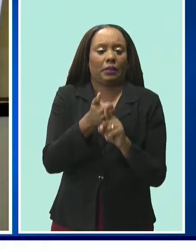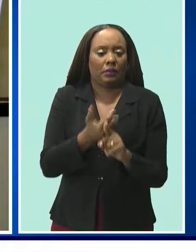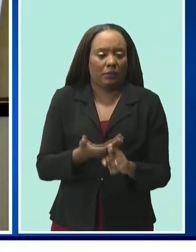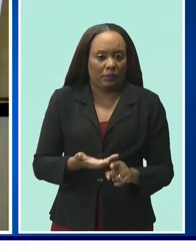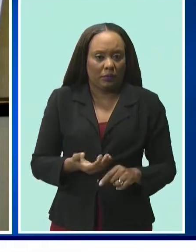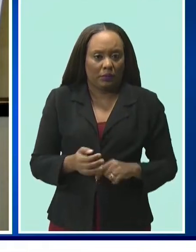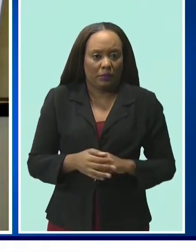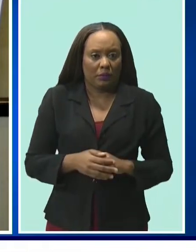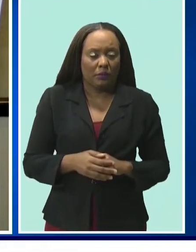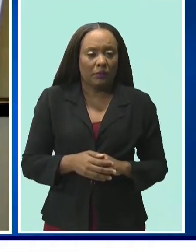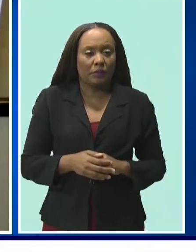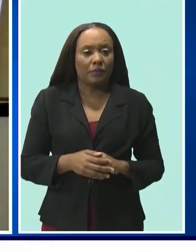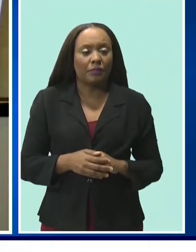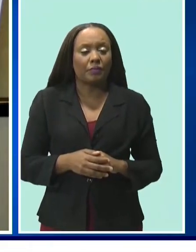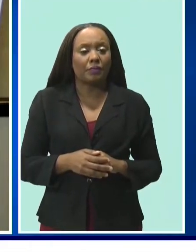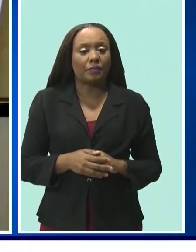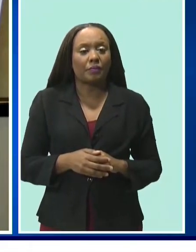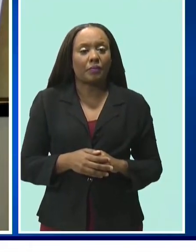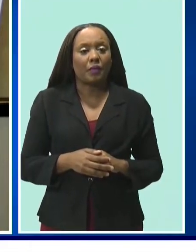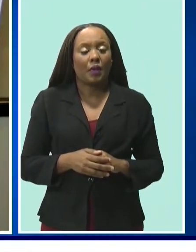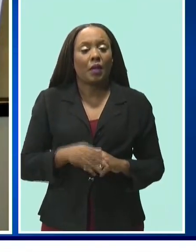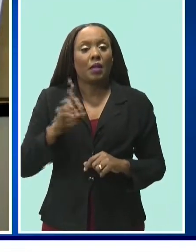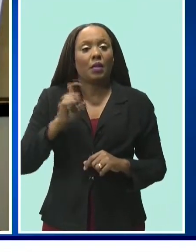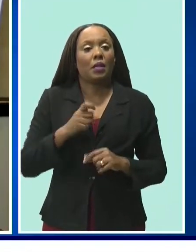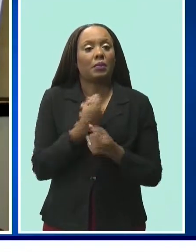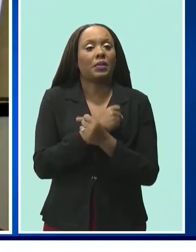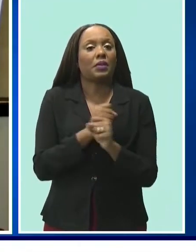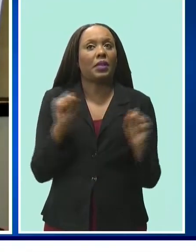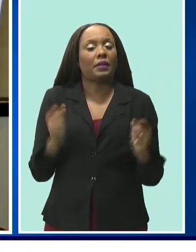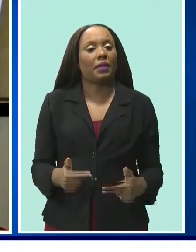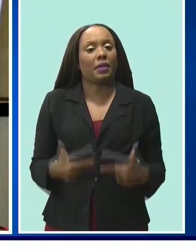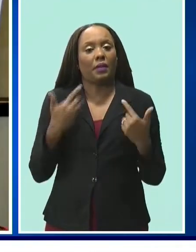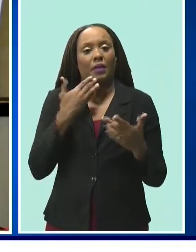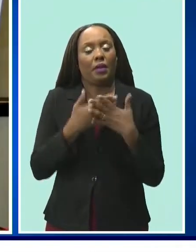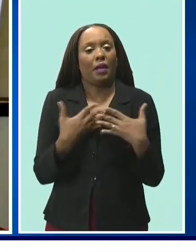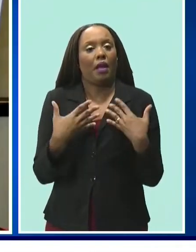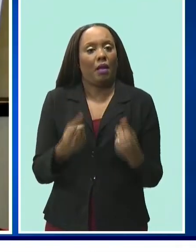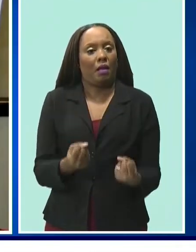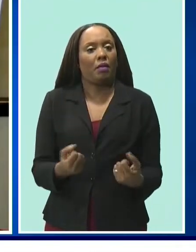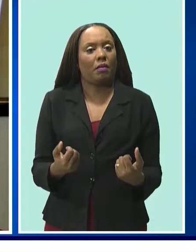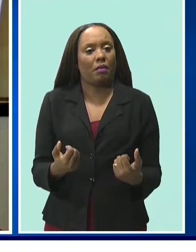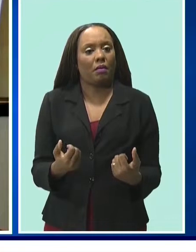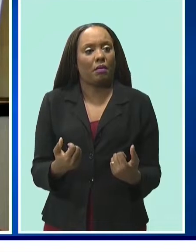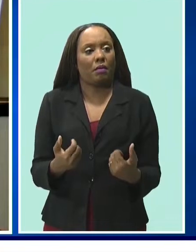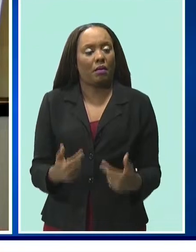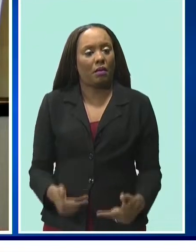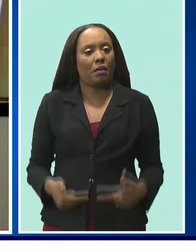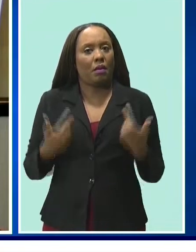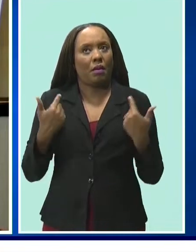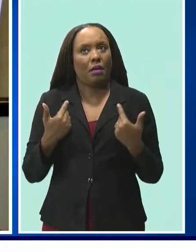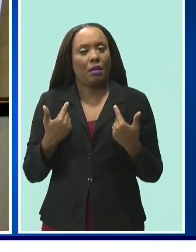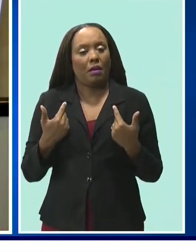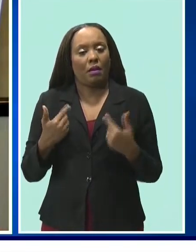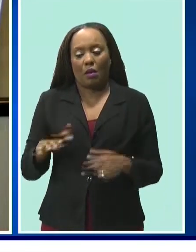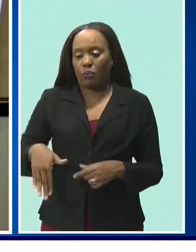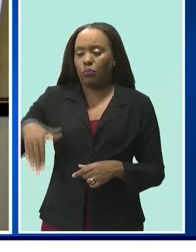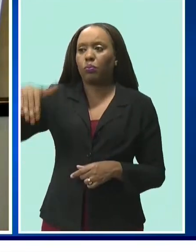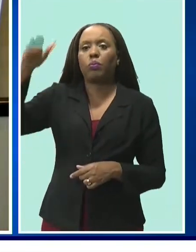protective to be able to safeguard themselves and live healthy young lives or older lives. And